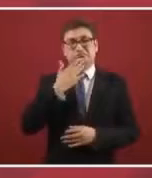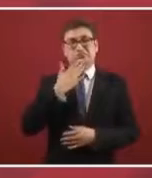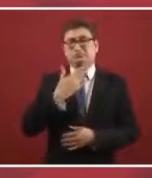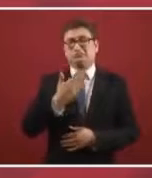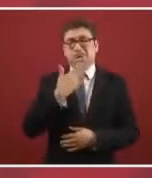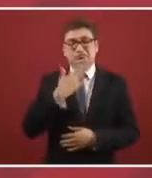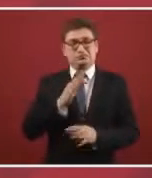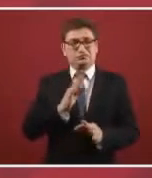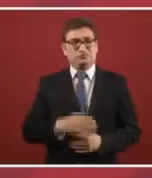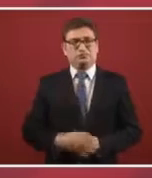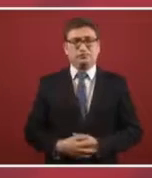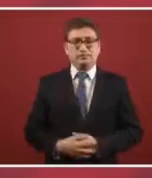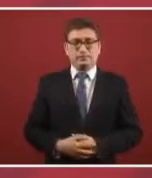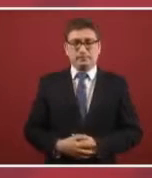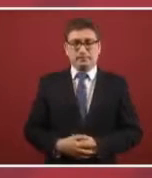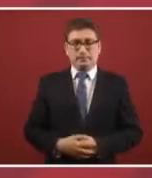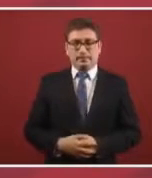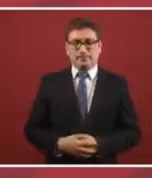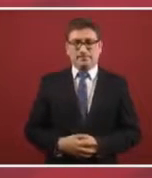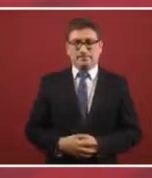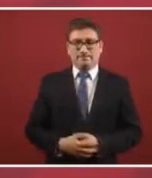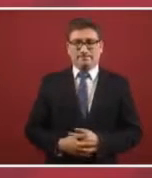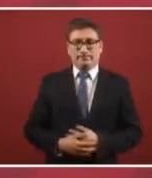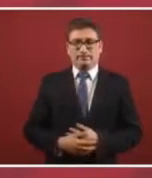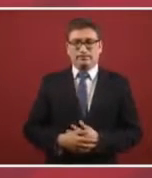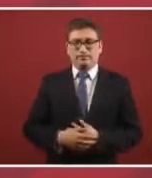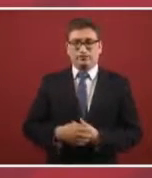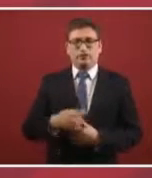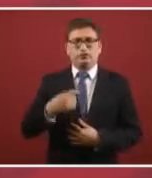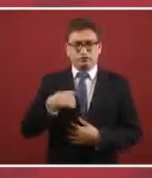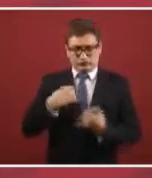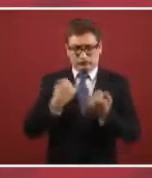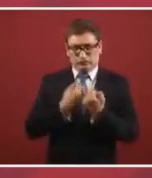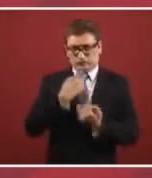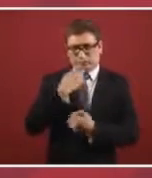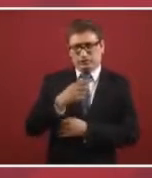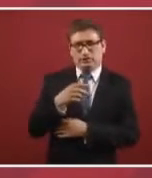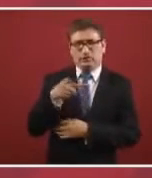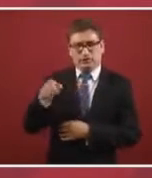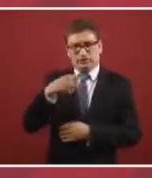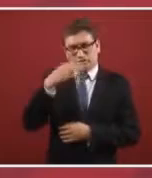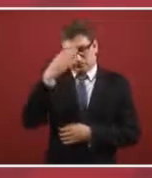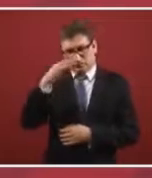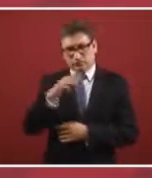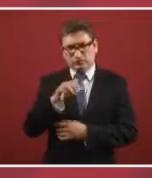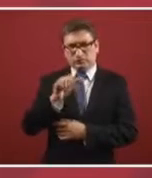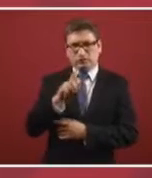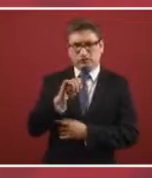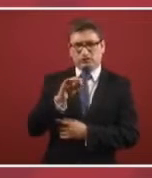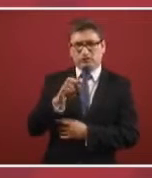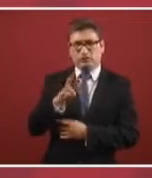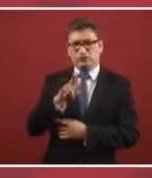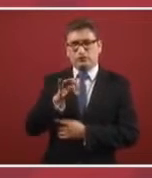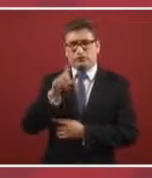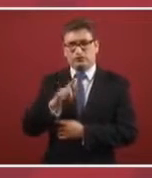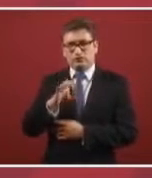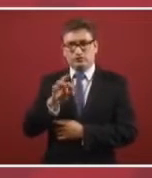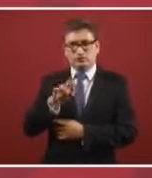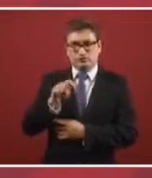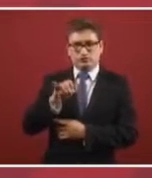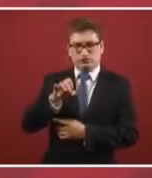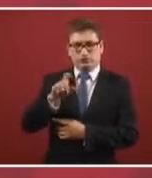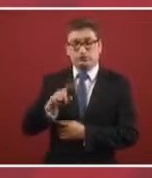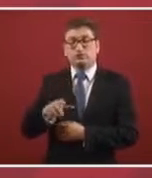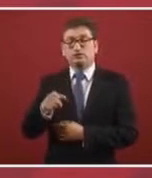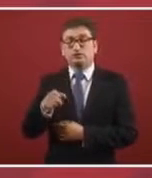Mexico. Yo diría like I would say, Cortines, like also Cortines, Adolfo, luego, and then of